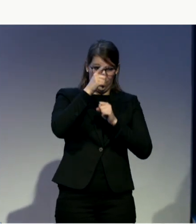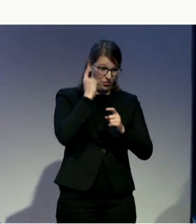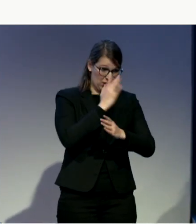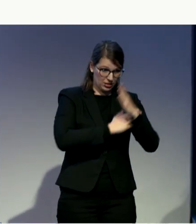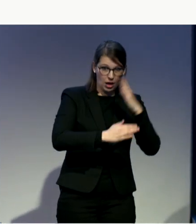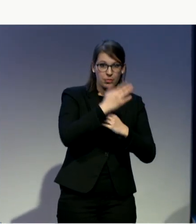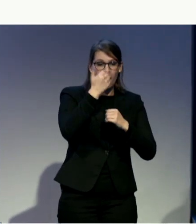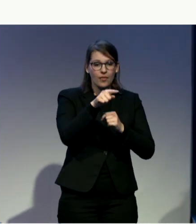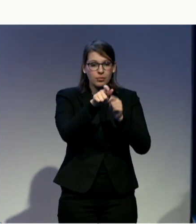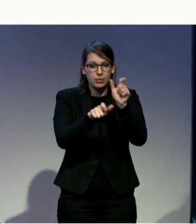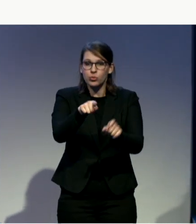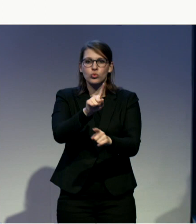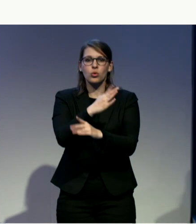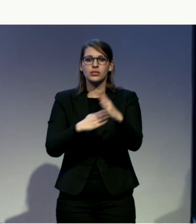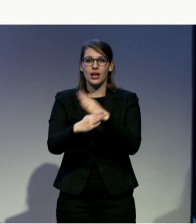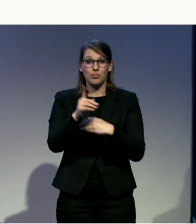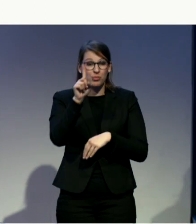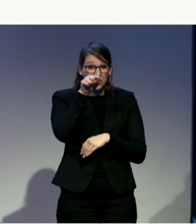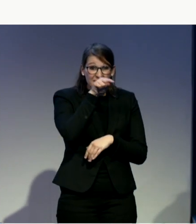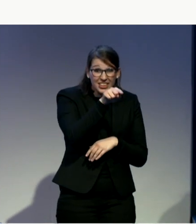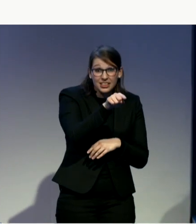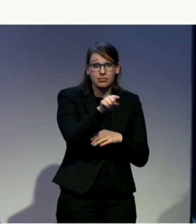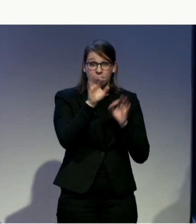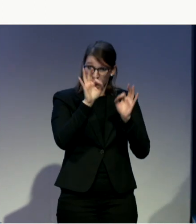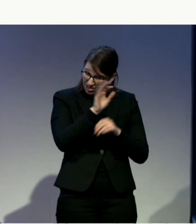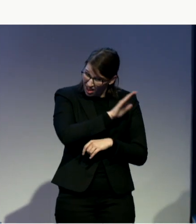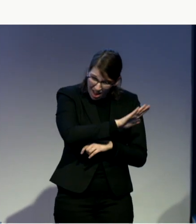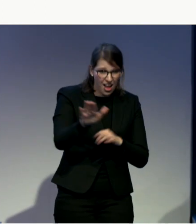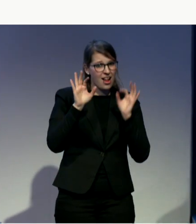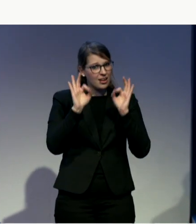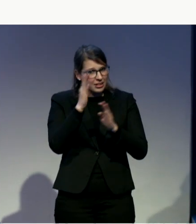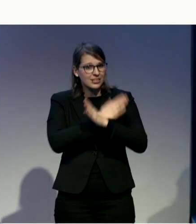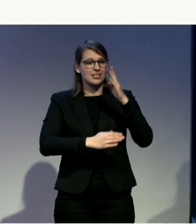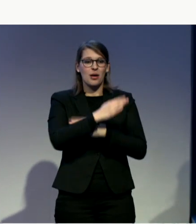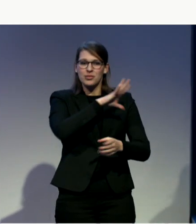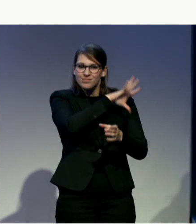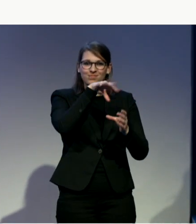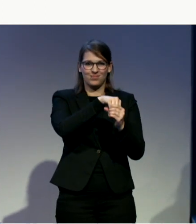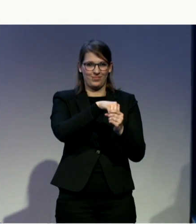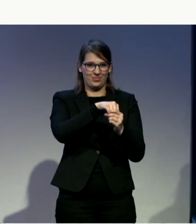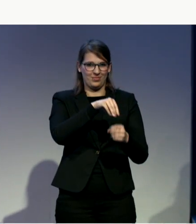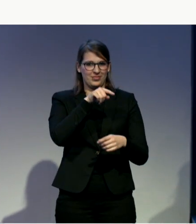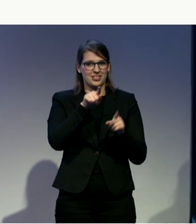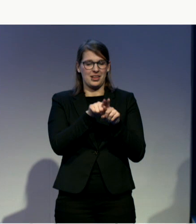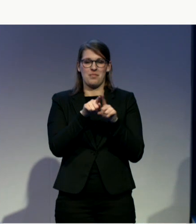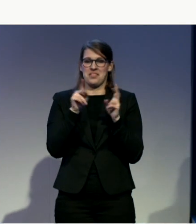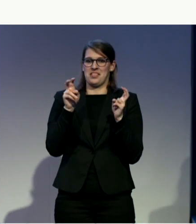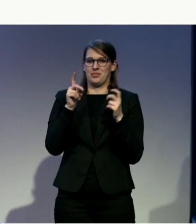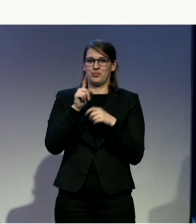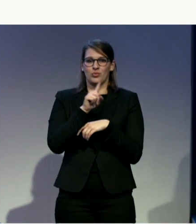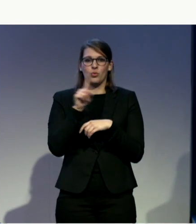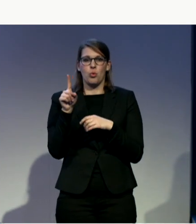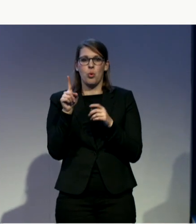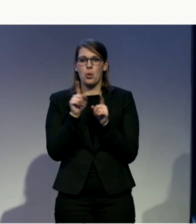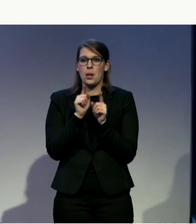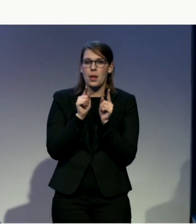support of a major production company. And I think it's interesting because, for me, there is